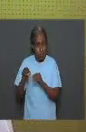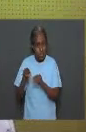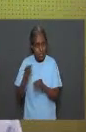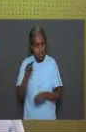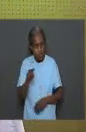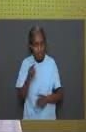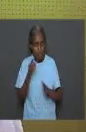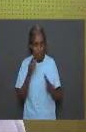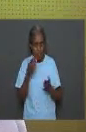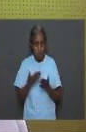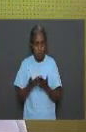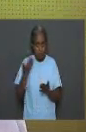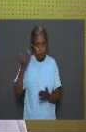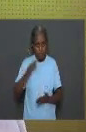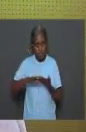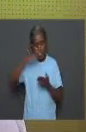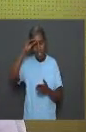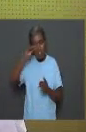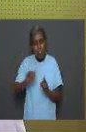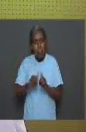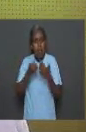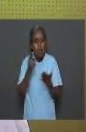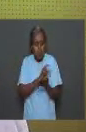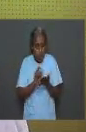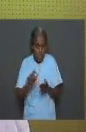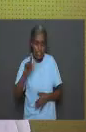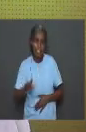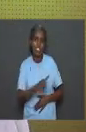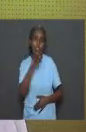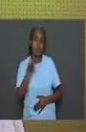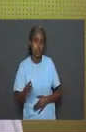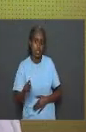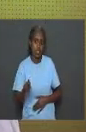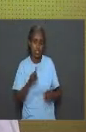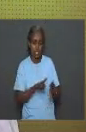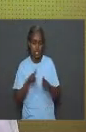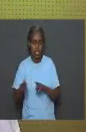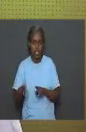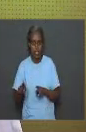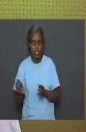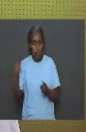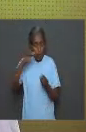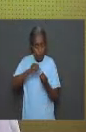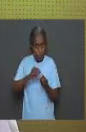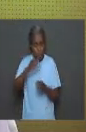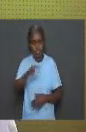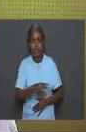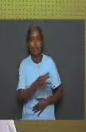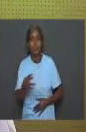Students, you have already learned how to write linear equations as